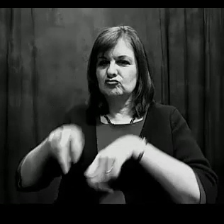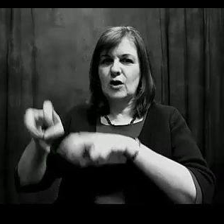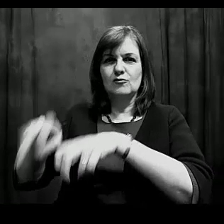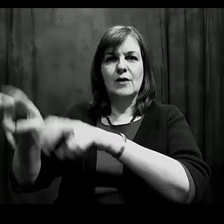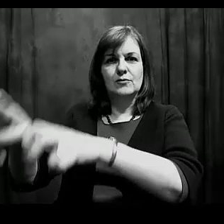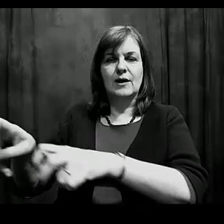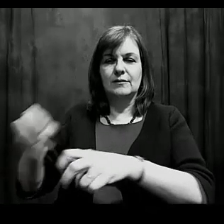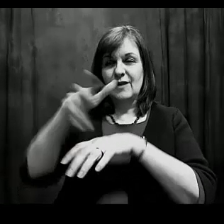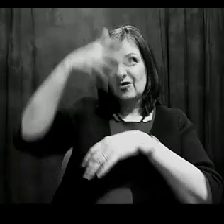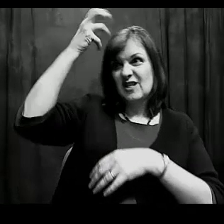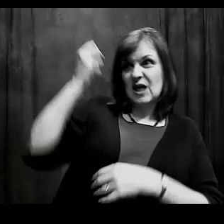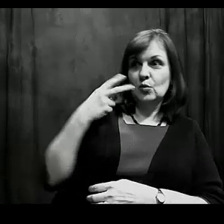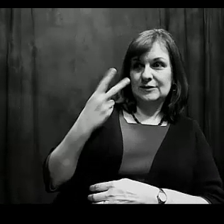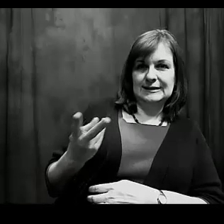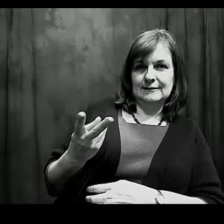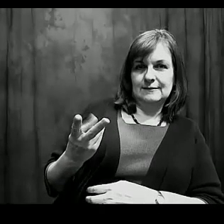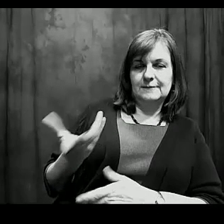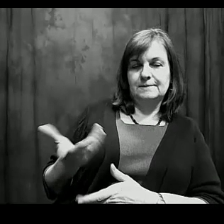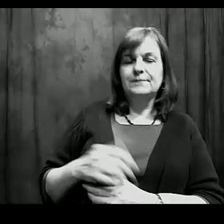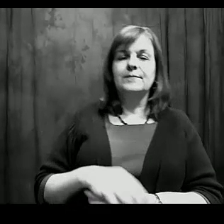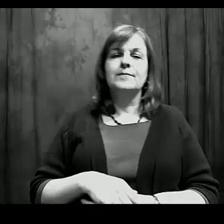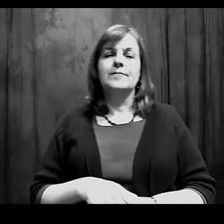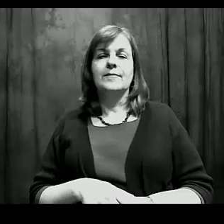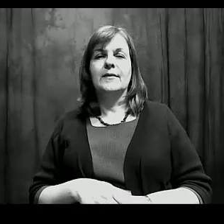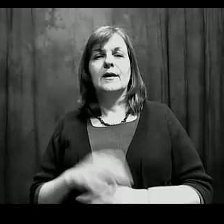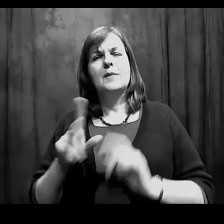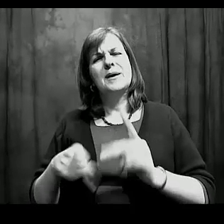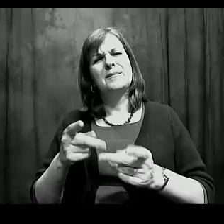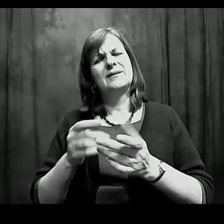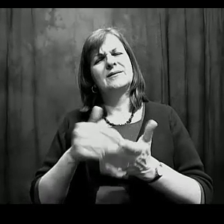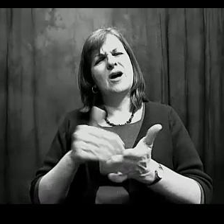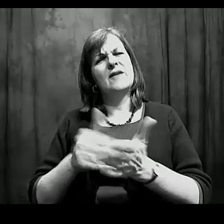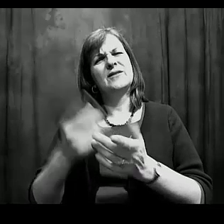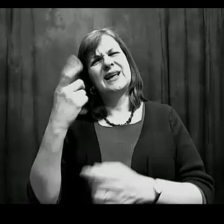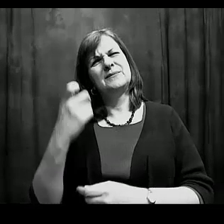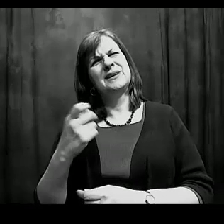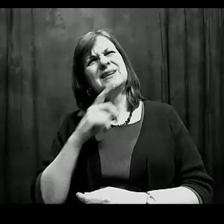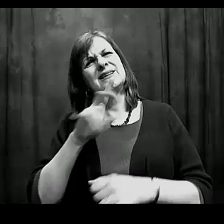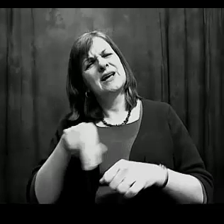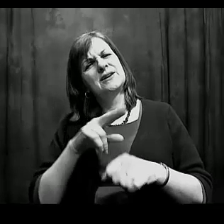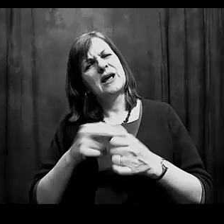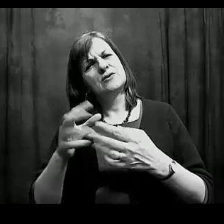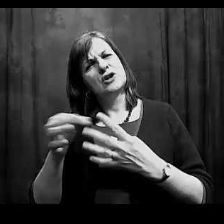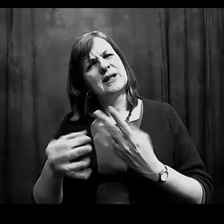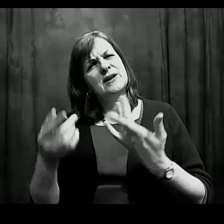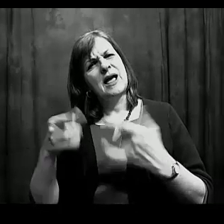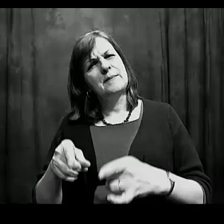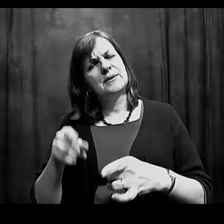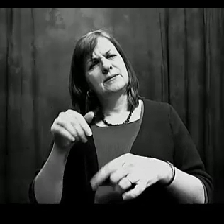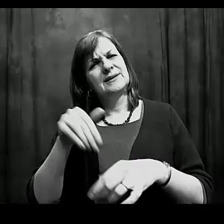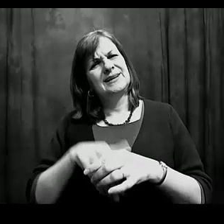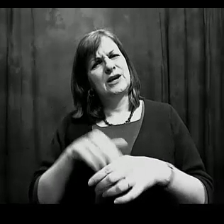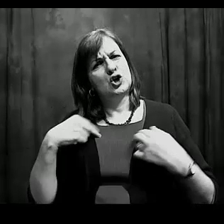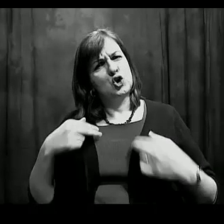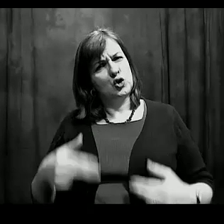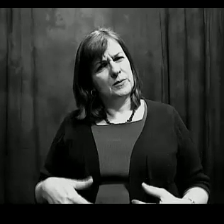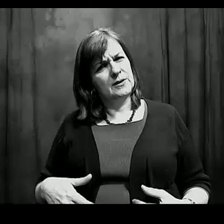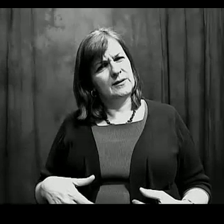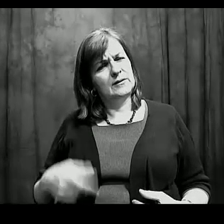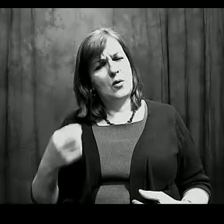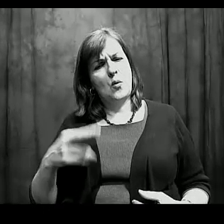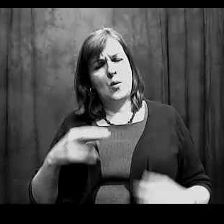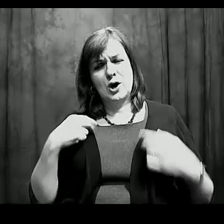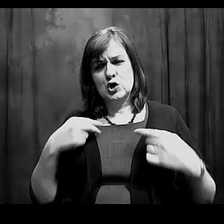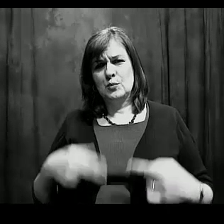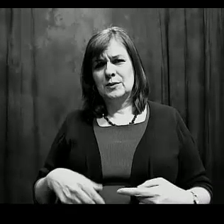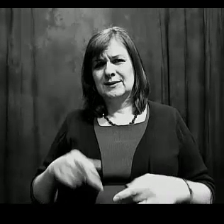starts running around, that's a different story. Folks often ask me, well, does natural selection actually occur in humans, or are